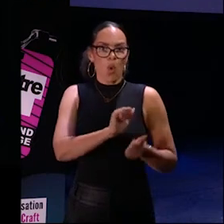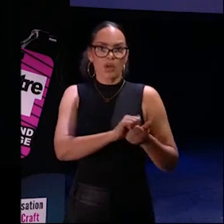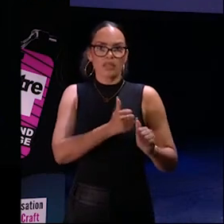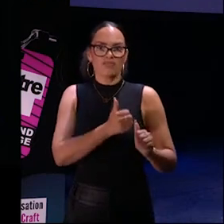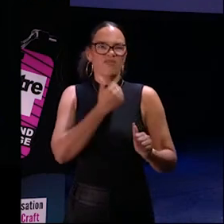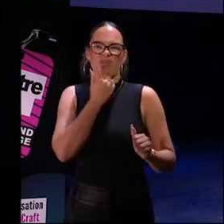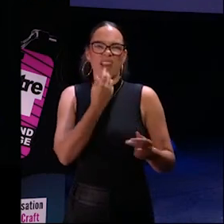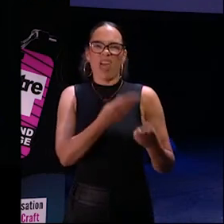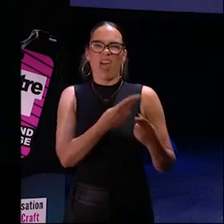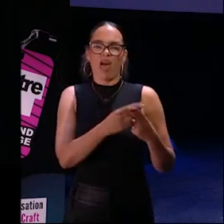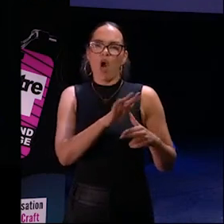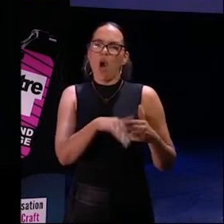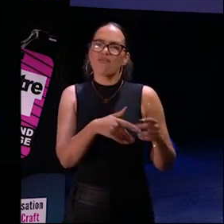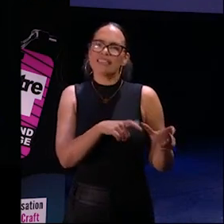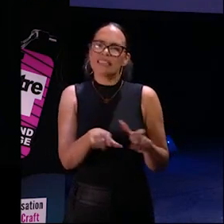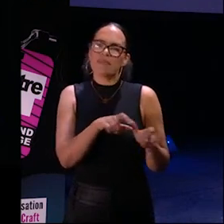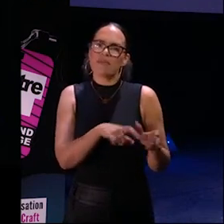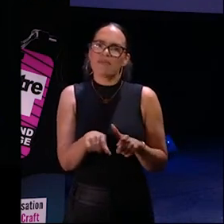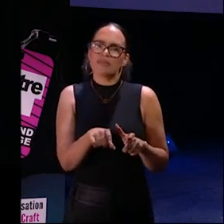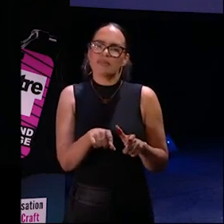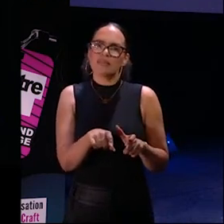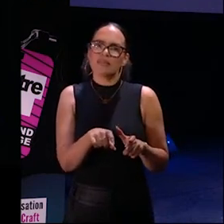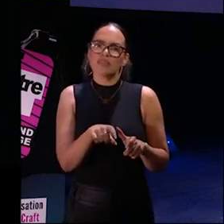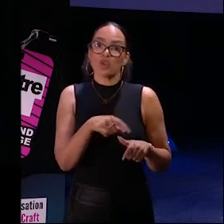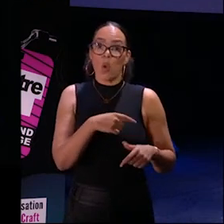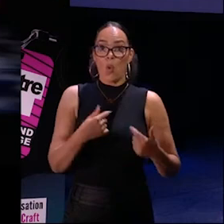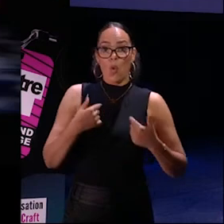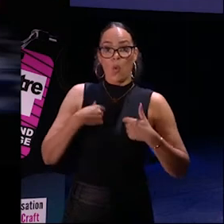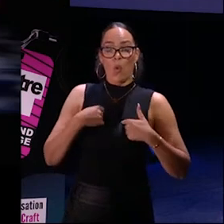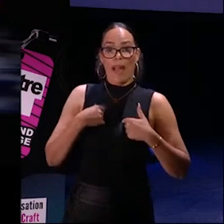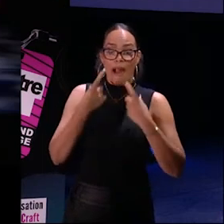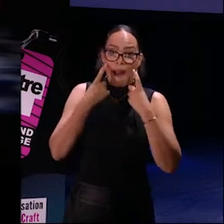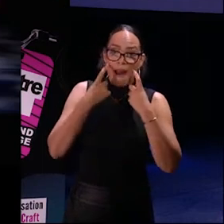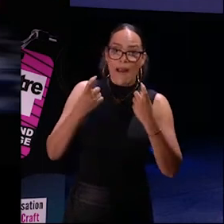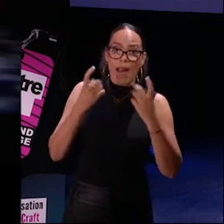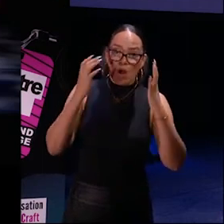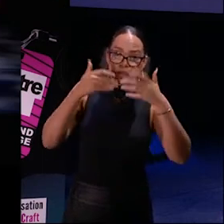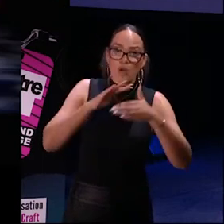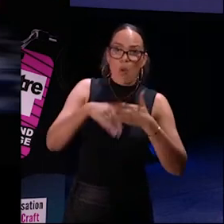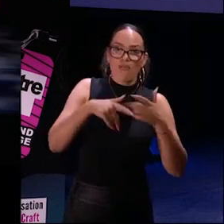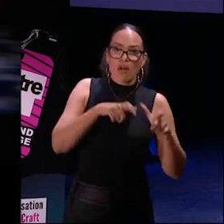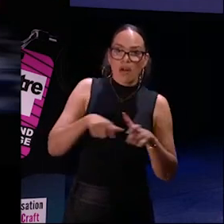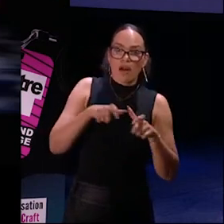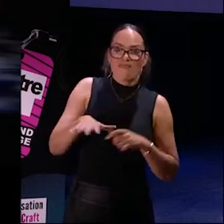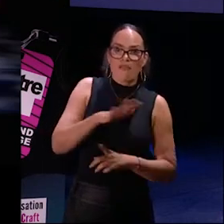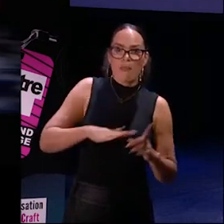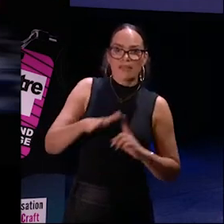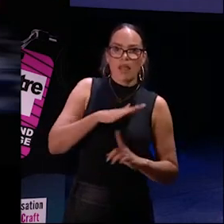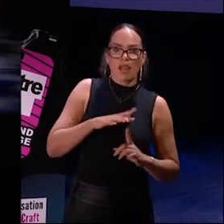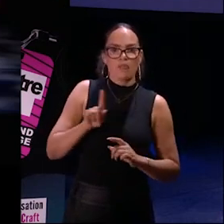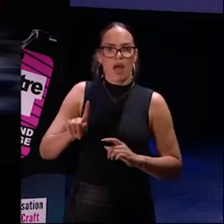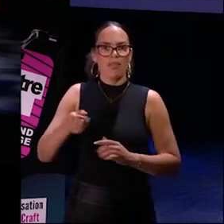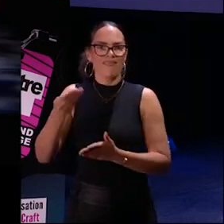taking the next step, nobody's putting their foot down and saying, we need to change our industry, we need to sort things out because we're...